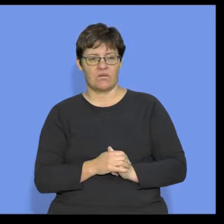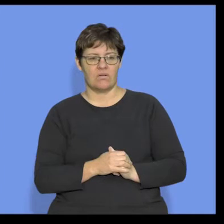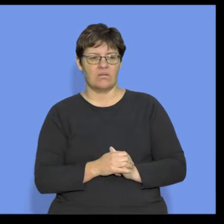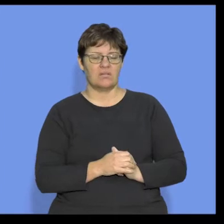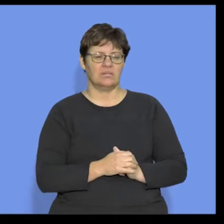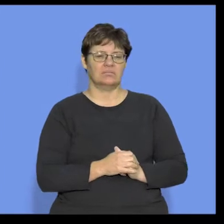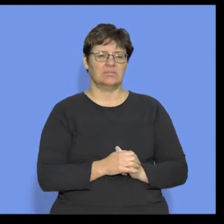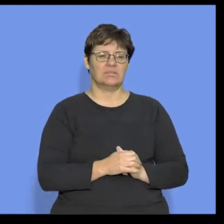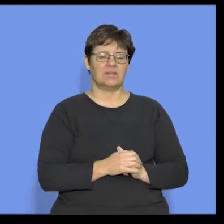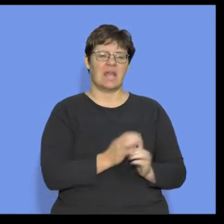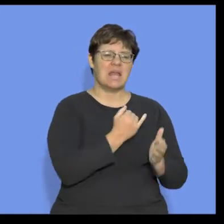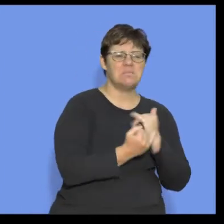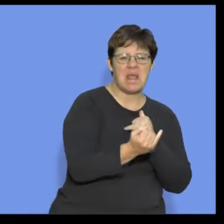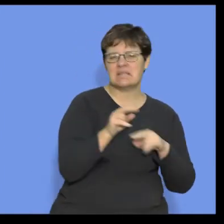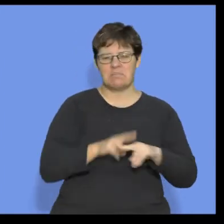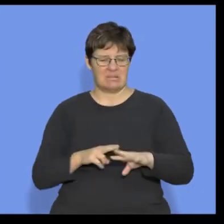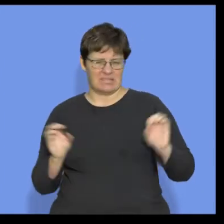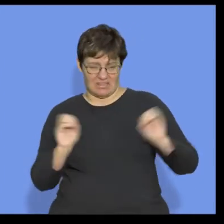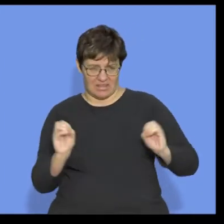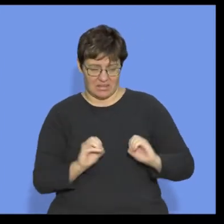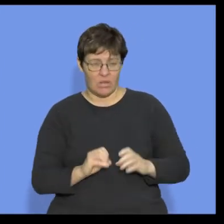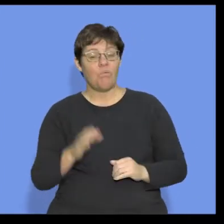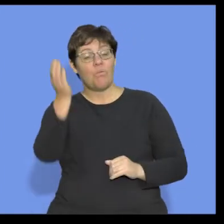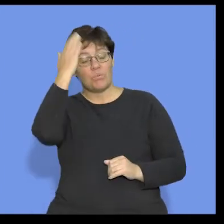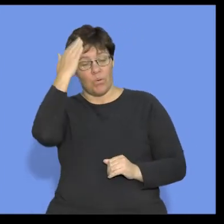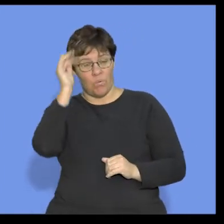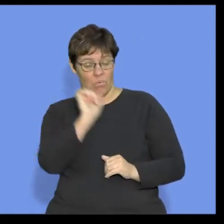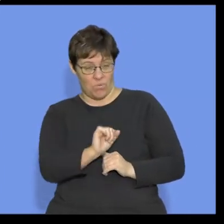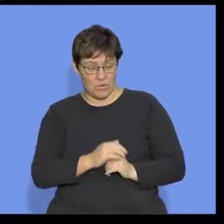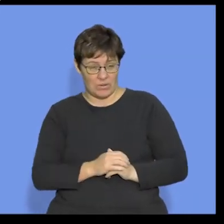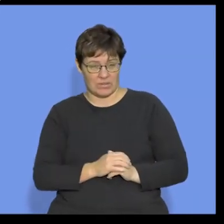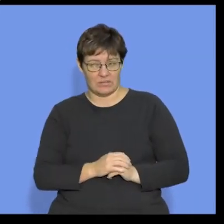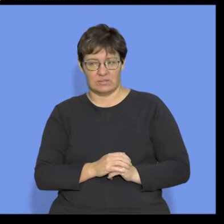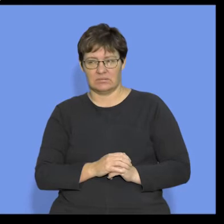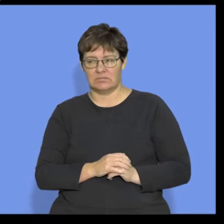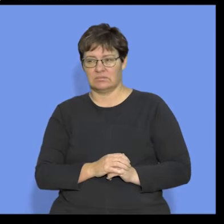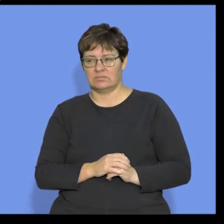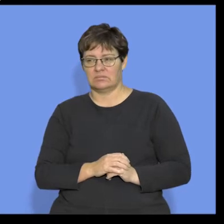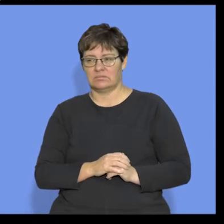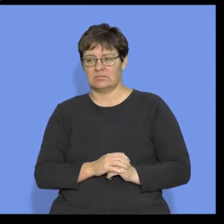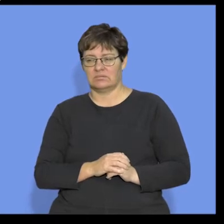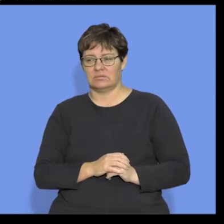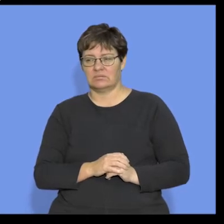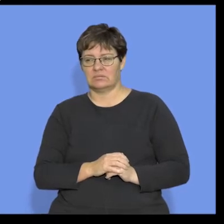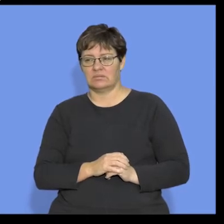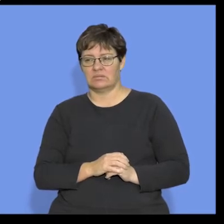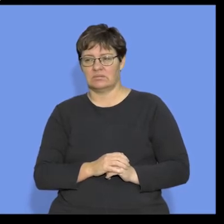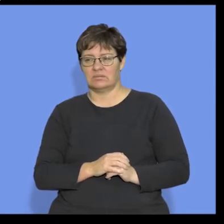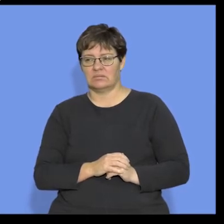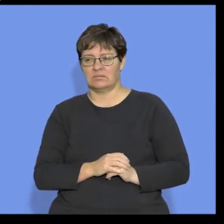or dependent. So what do we know is a Tabo, okay? Tabo